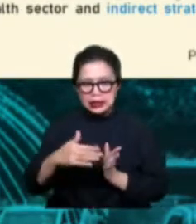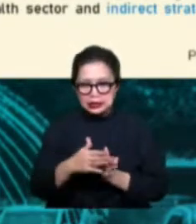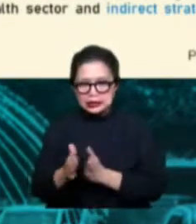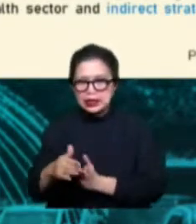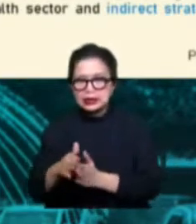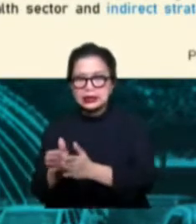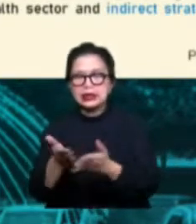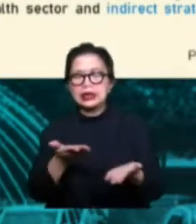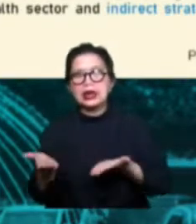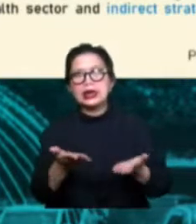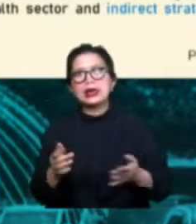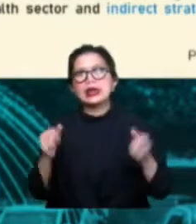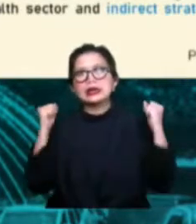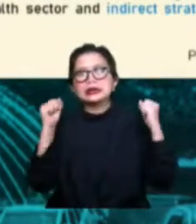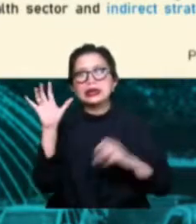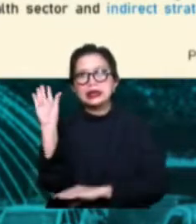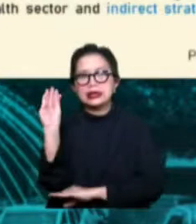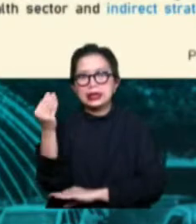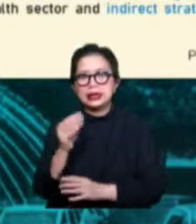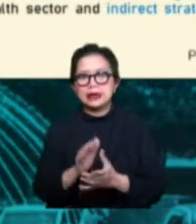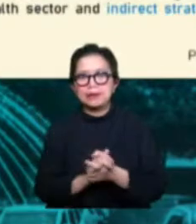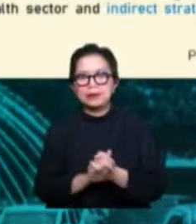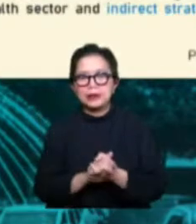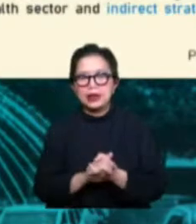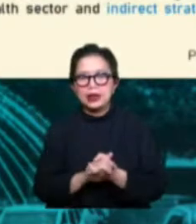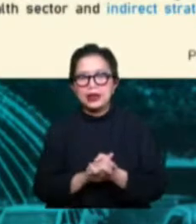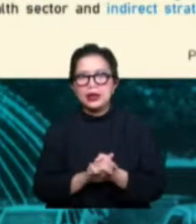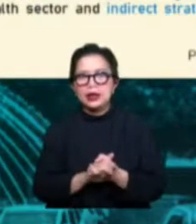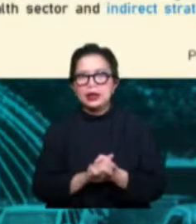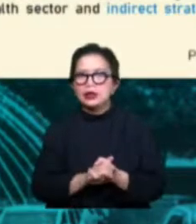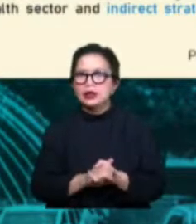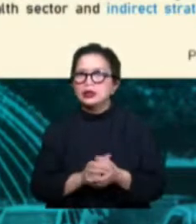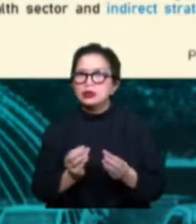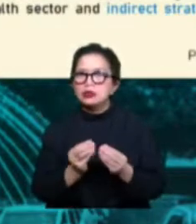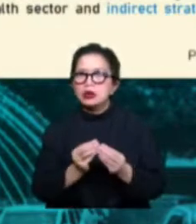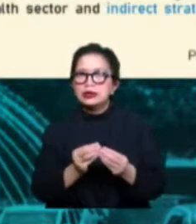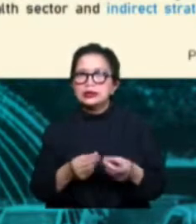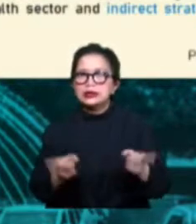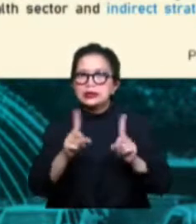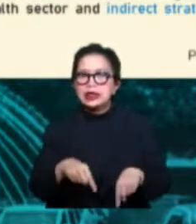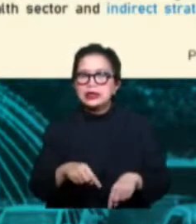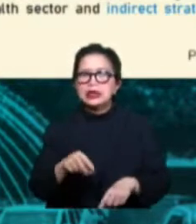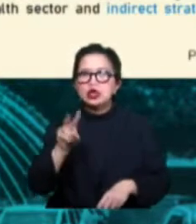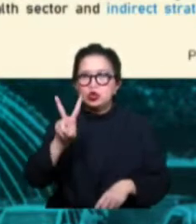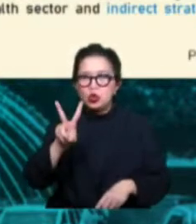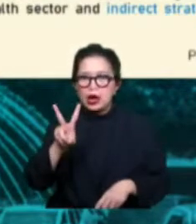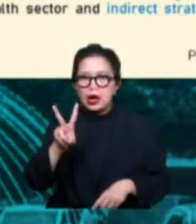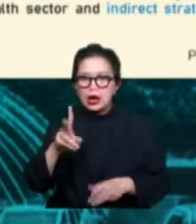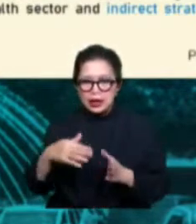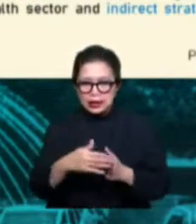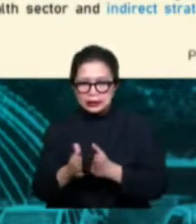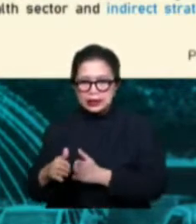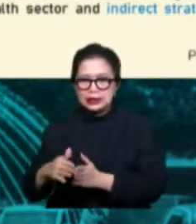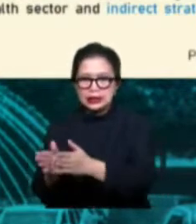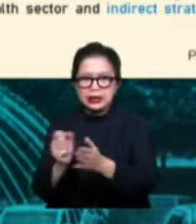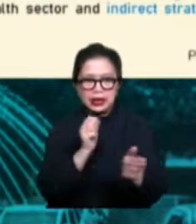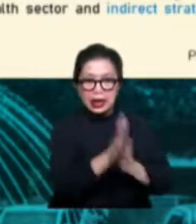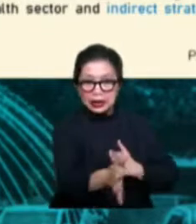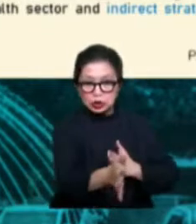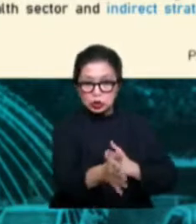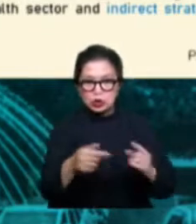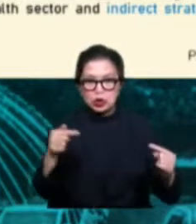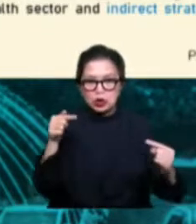direct and indirect strategy. There are direct strategy related to the health sector and indirect strategy